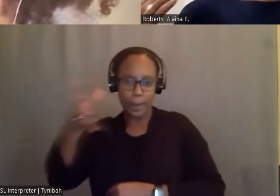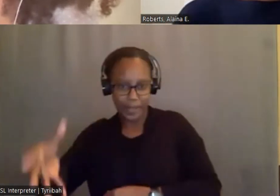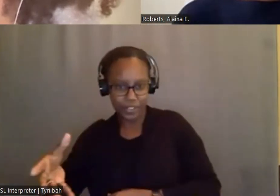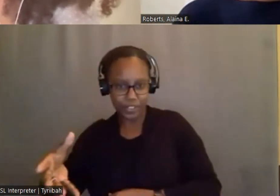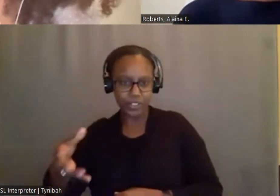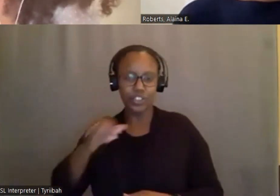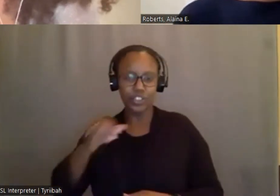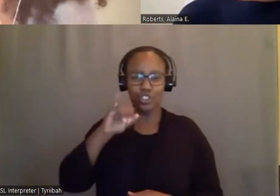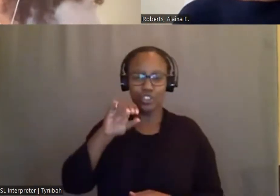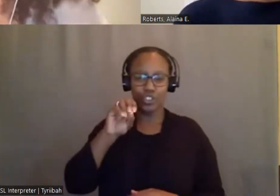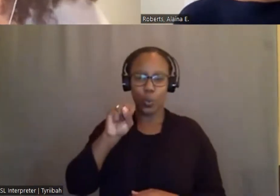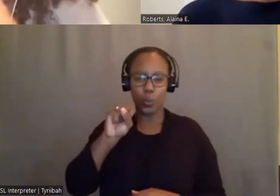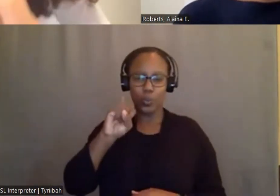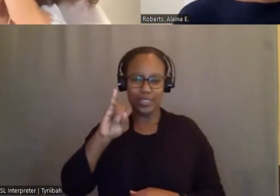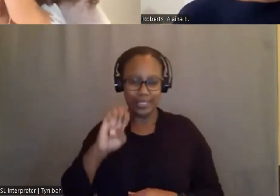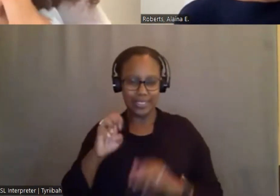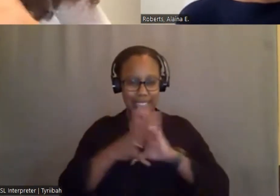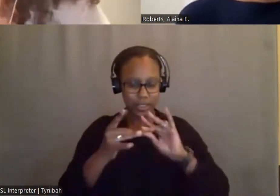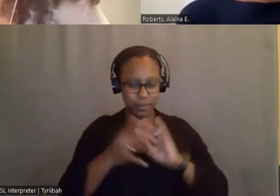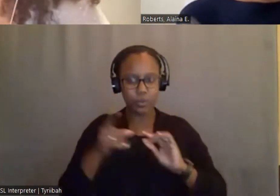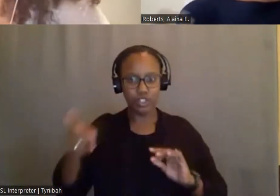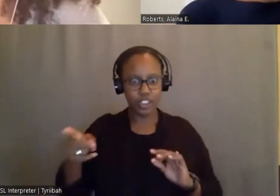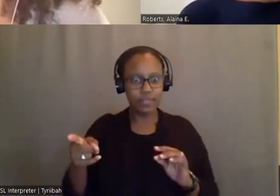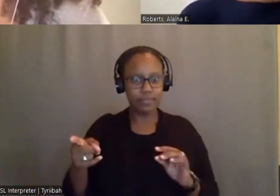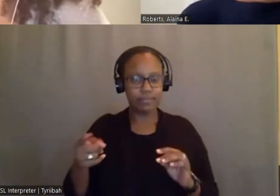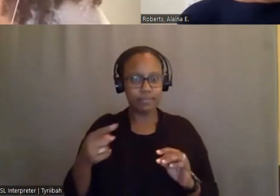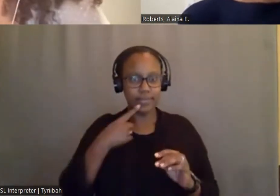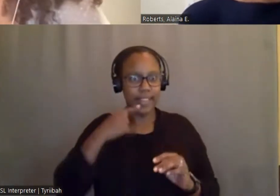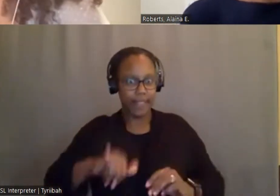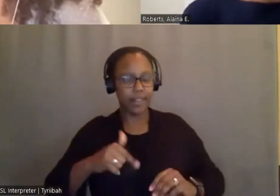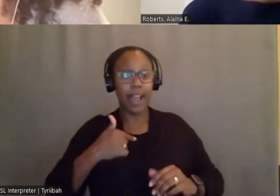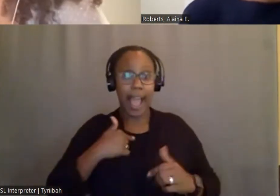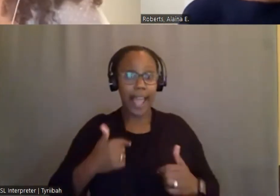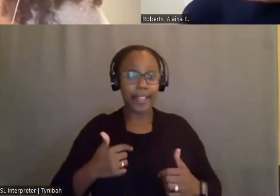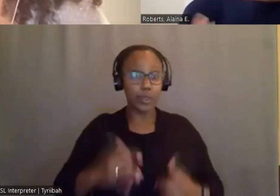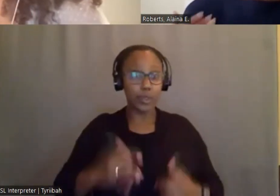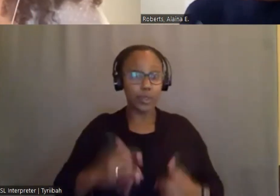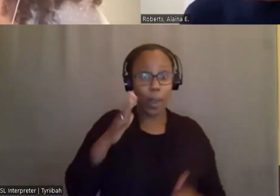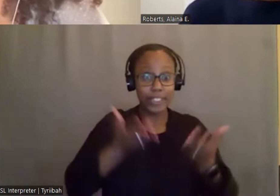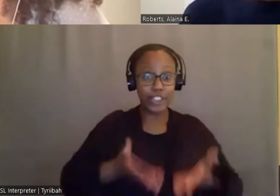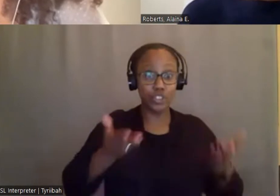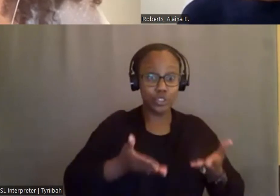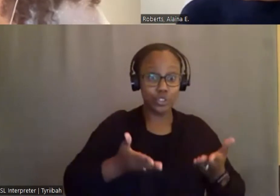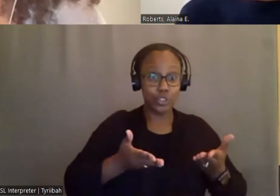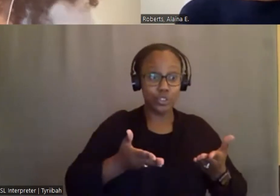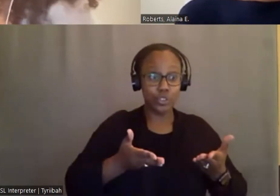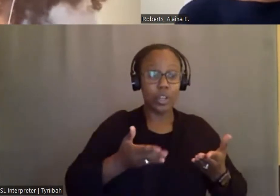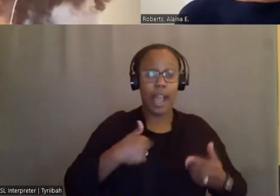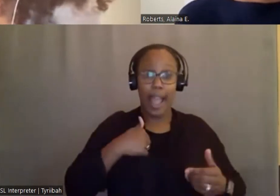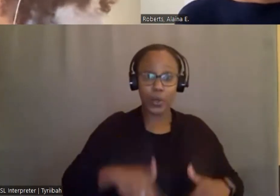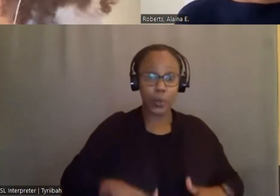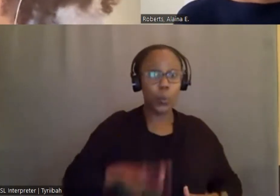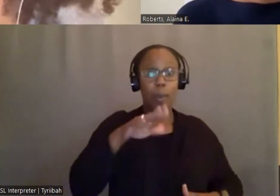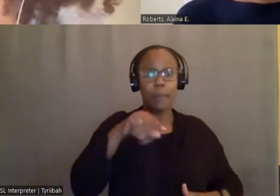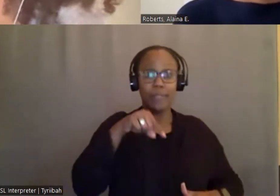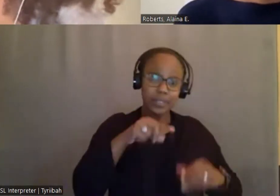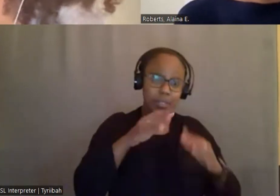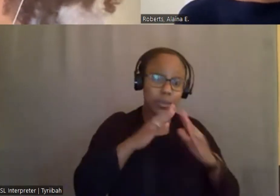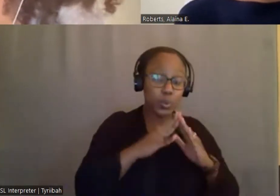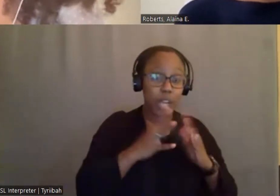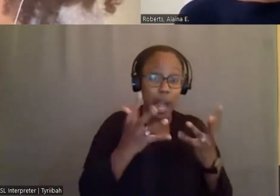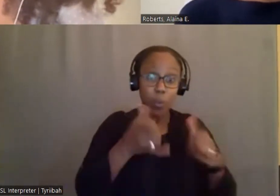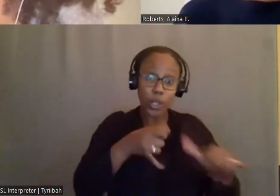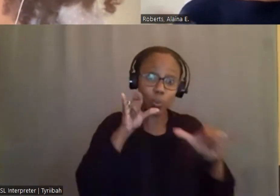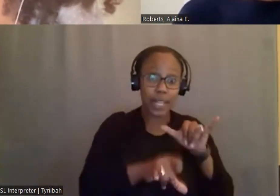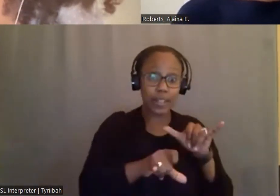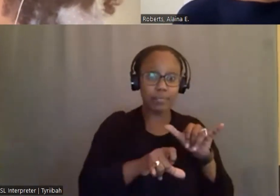have, you know, grown up on this land and this community, and this is where I want to stay. But there were numerous Indian freed